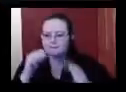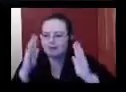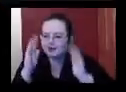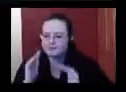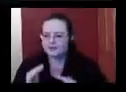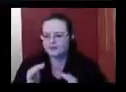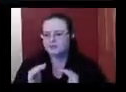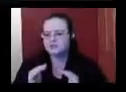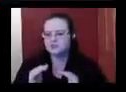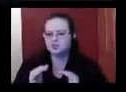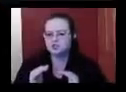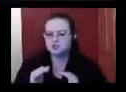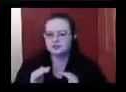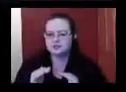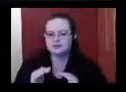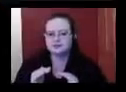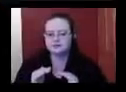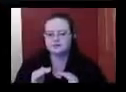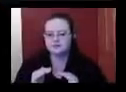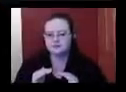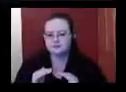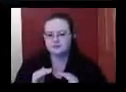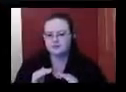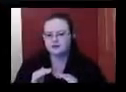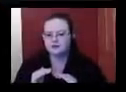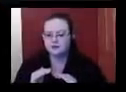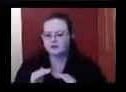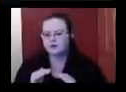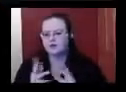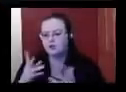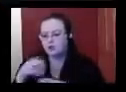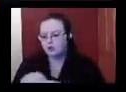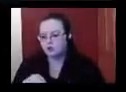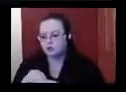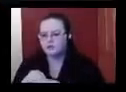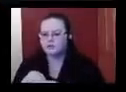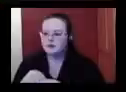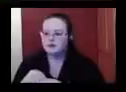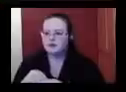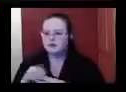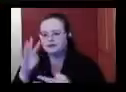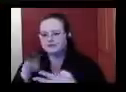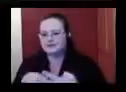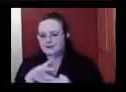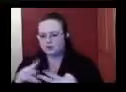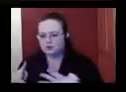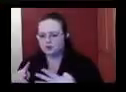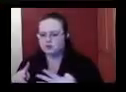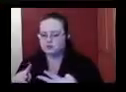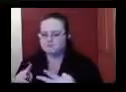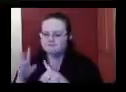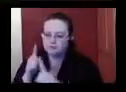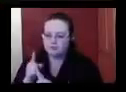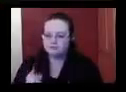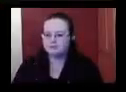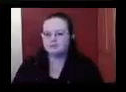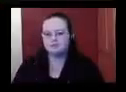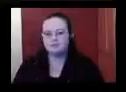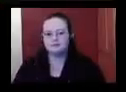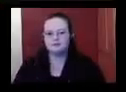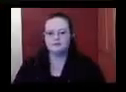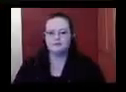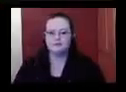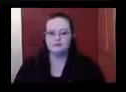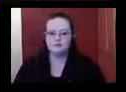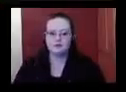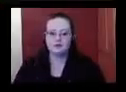specific expectations around synchronous or real-time learning will be included in their timetable. The types of meetings that